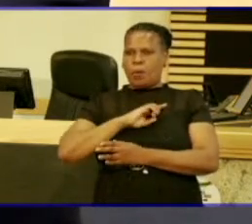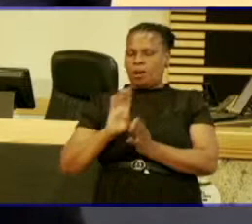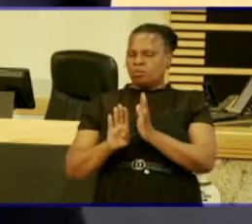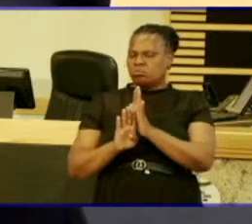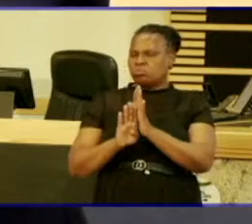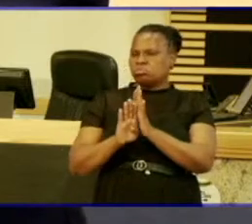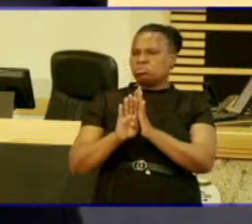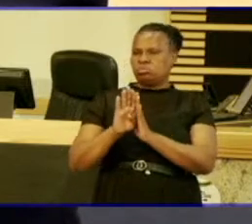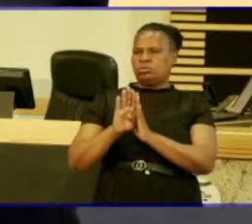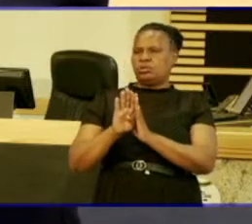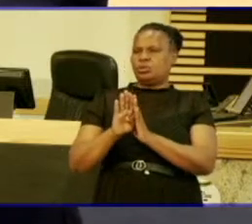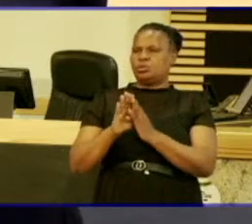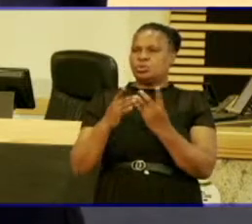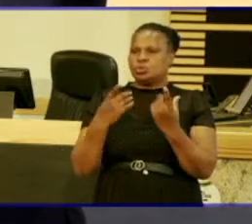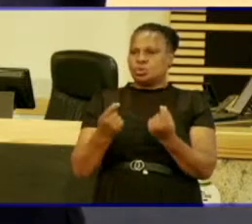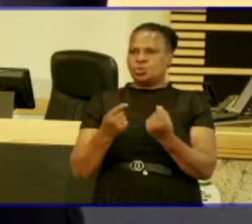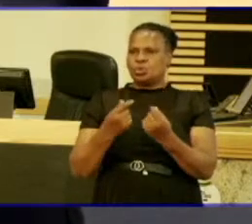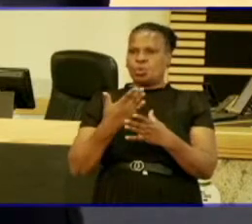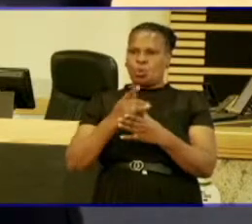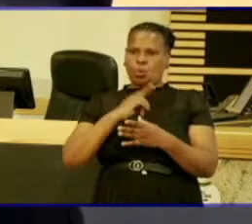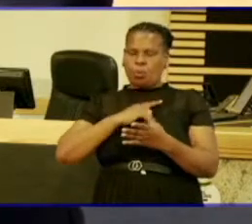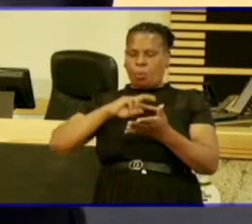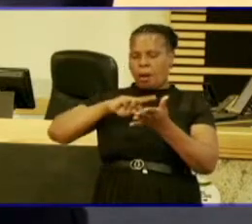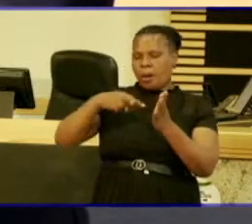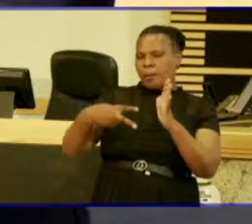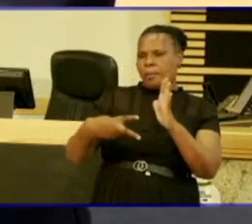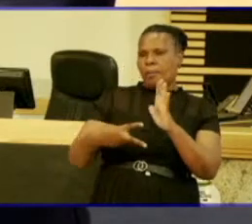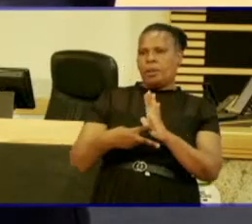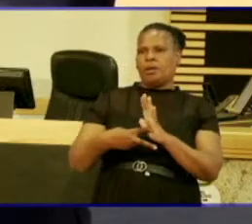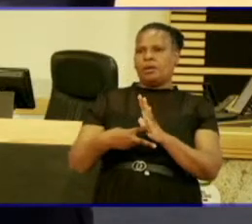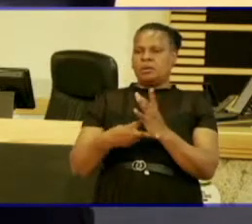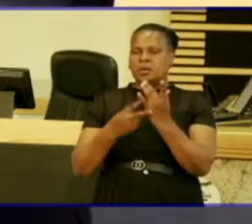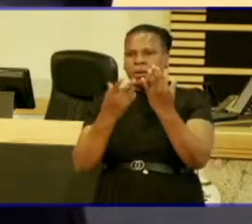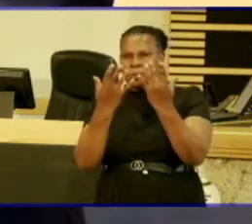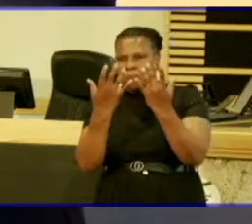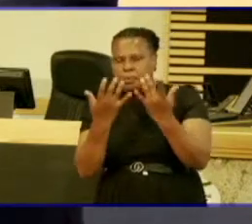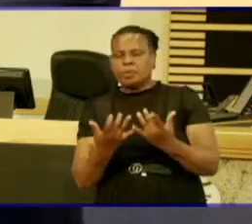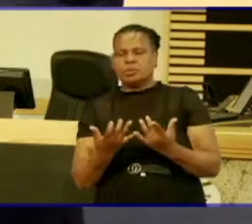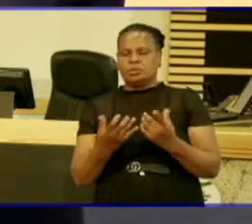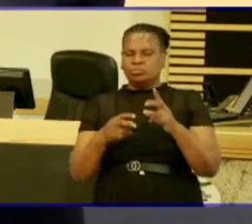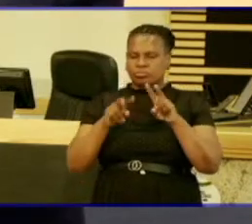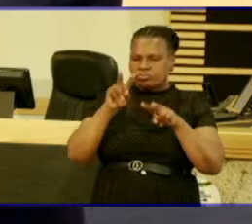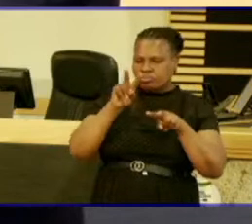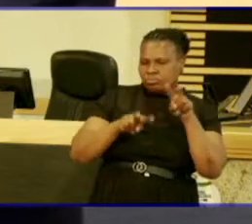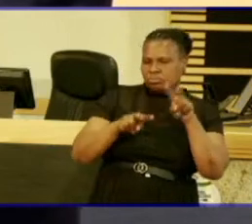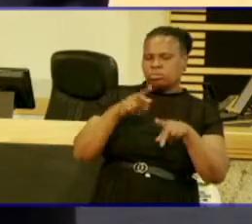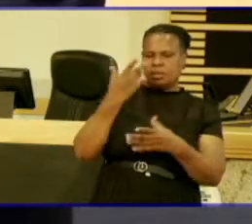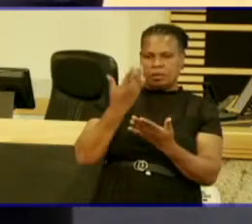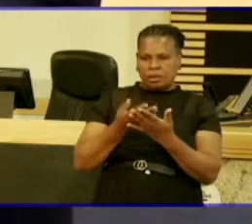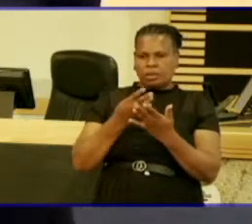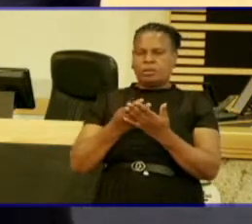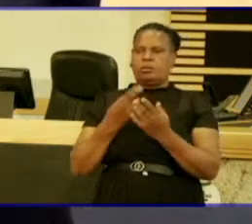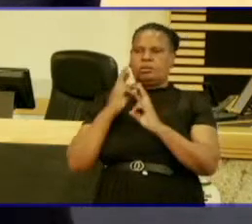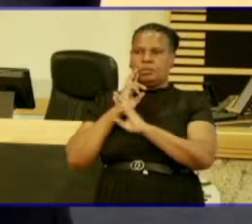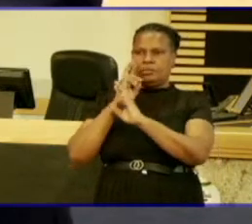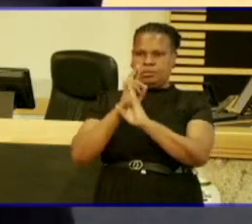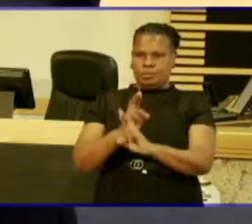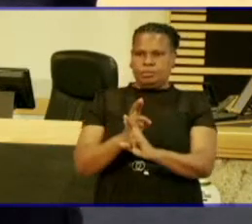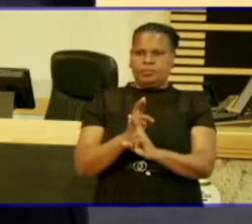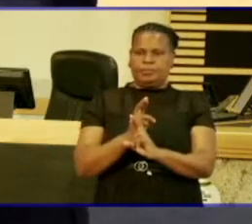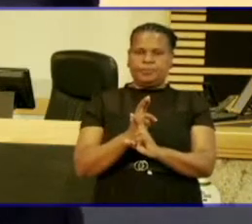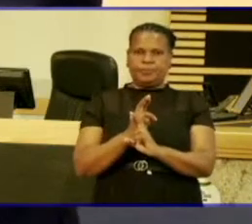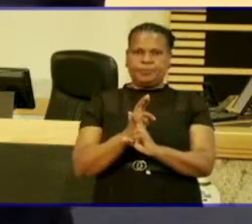coordination of integrated planning, budgeting, implementation, monitoring, and reporting. The district development model is